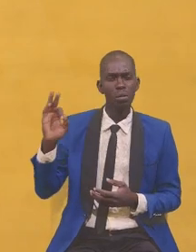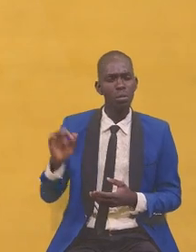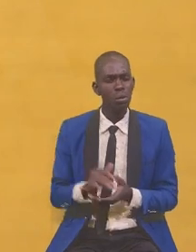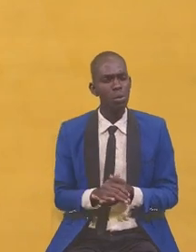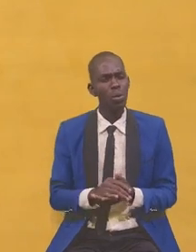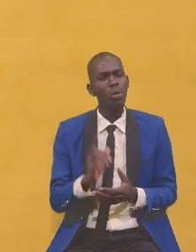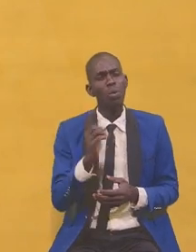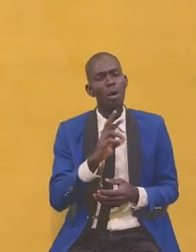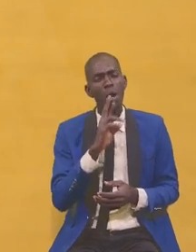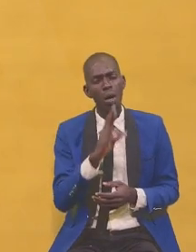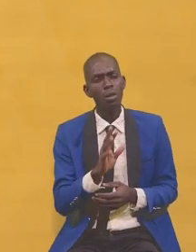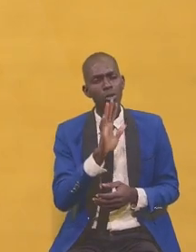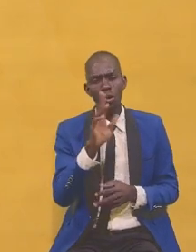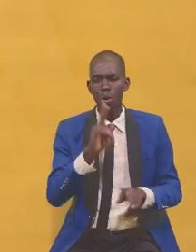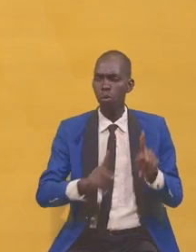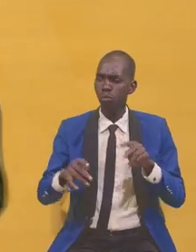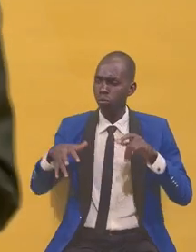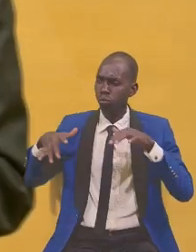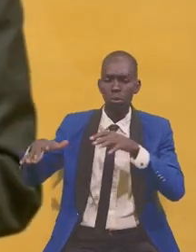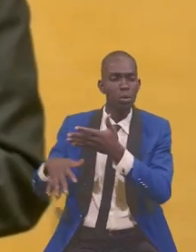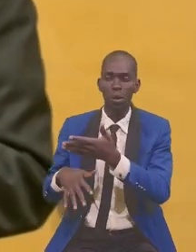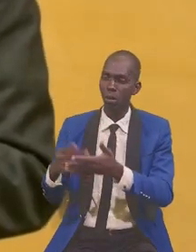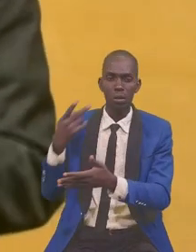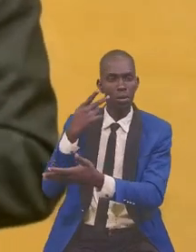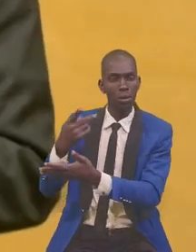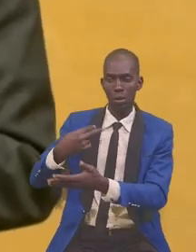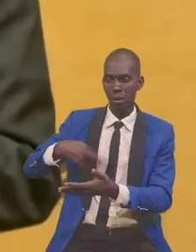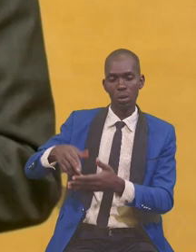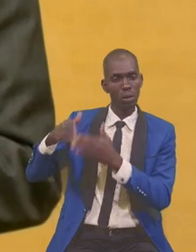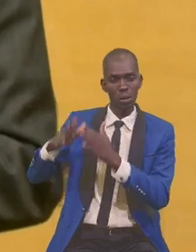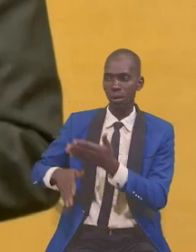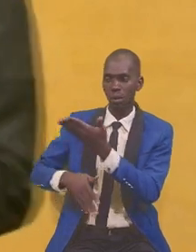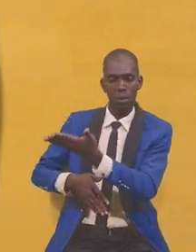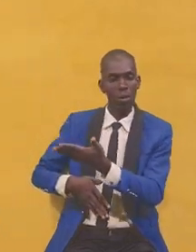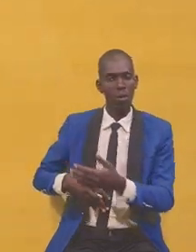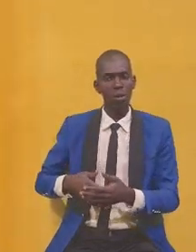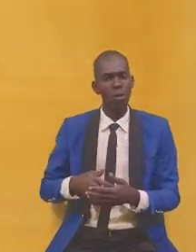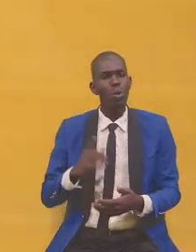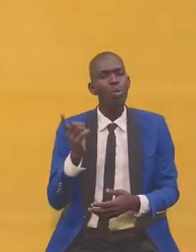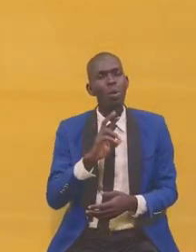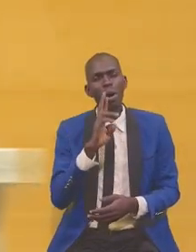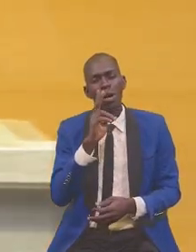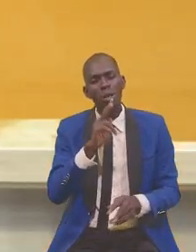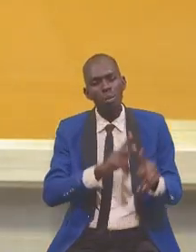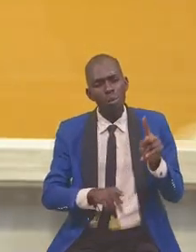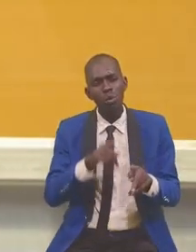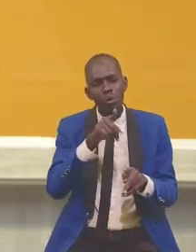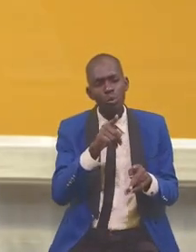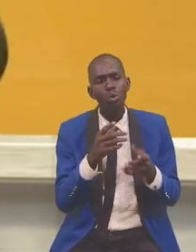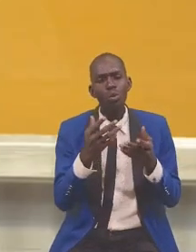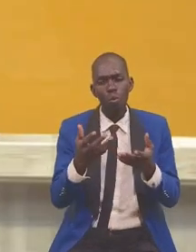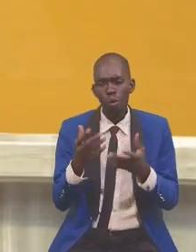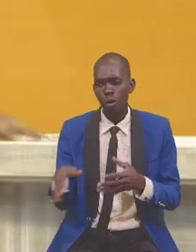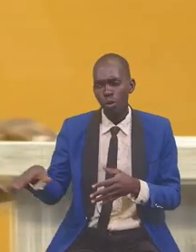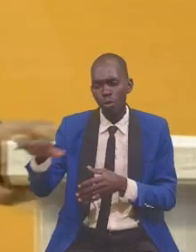Where are your people, audience? Look at the Pharisees there. Look at the Sadducees there. Where are the people you want them to